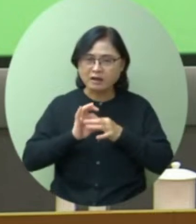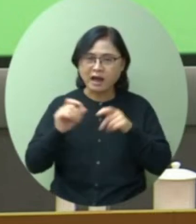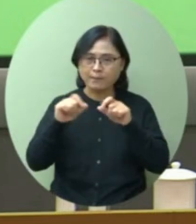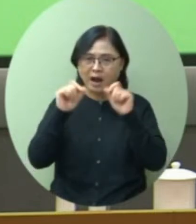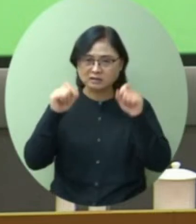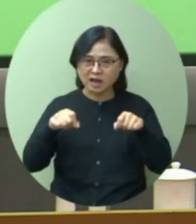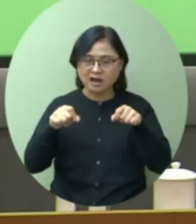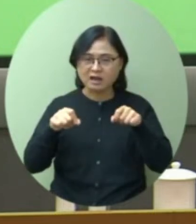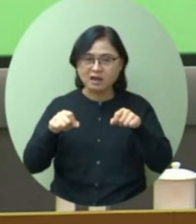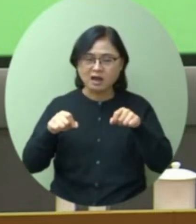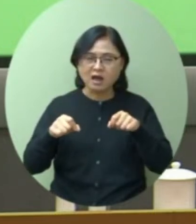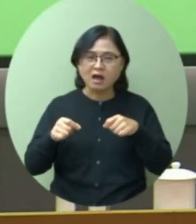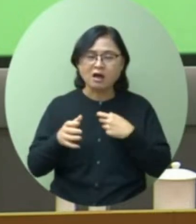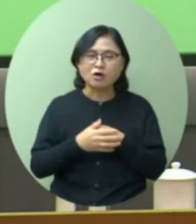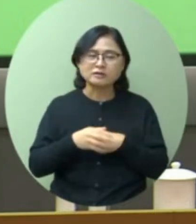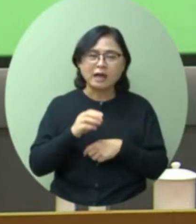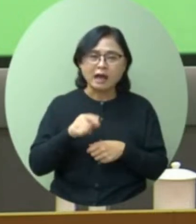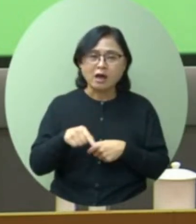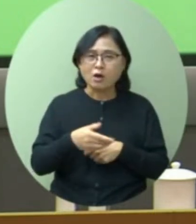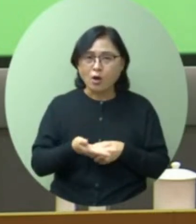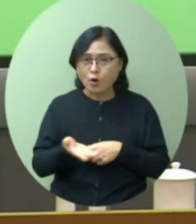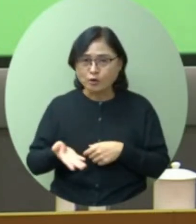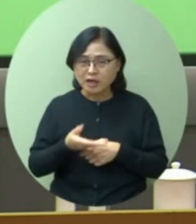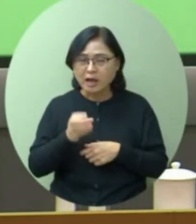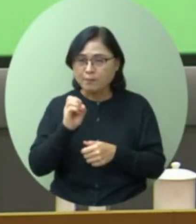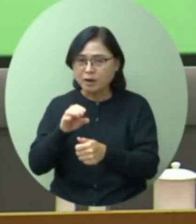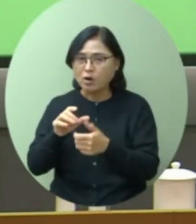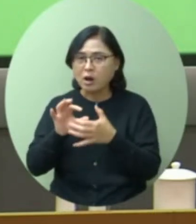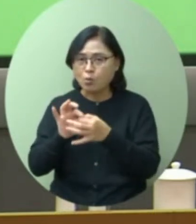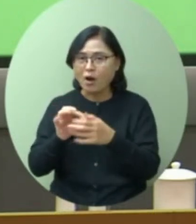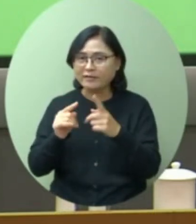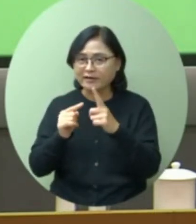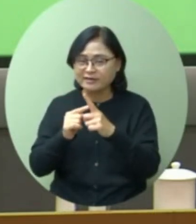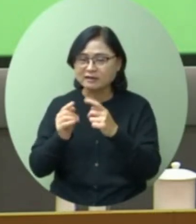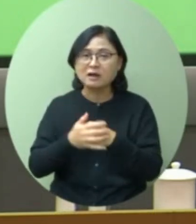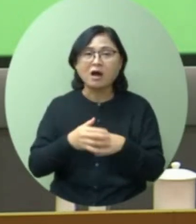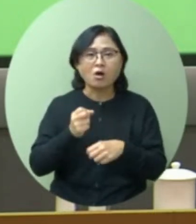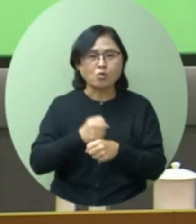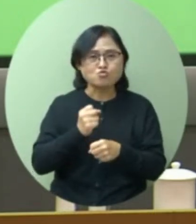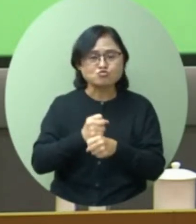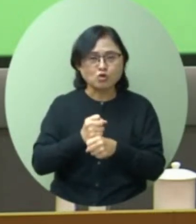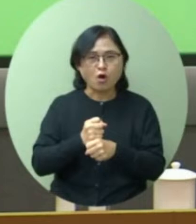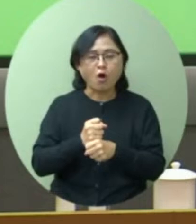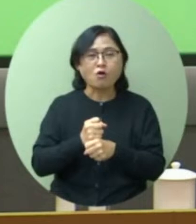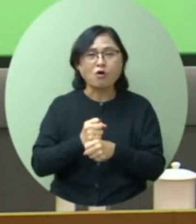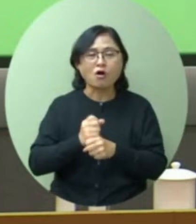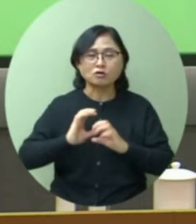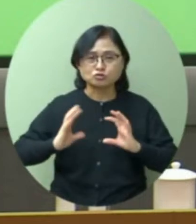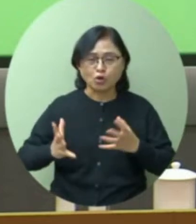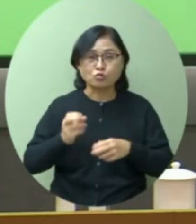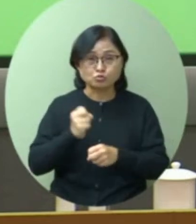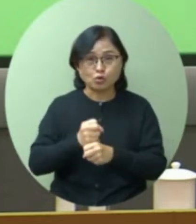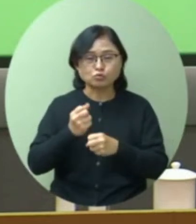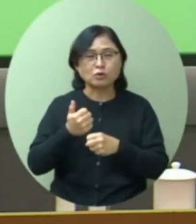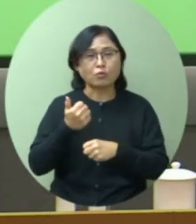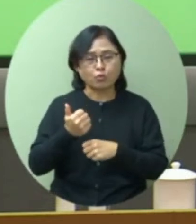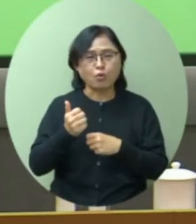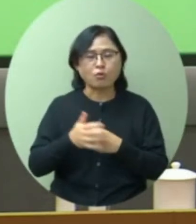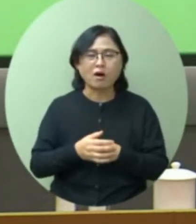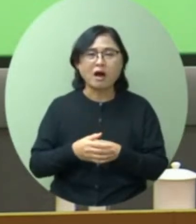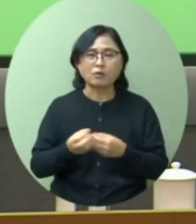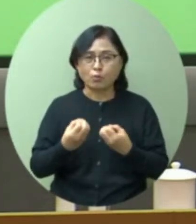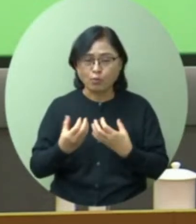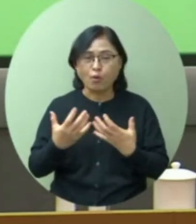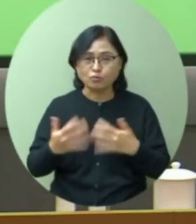stakeholders, they did an excellent job. And now I have come to a decision that, first of all, it has to be a